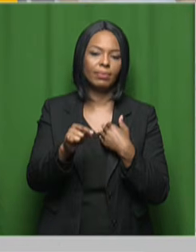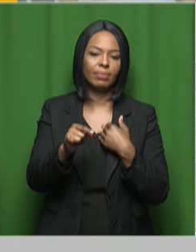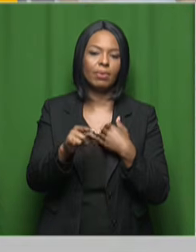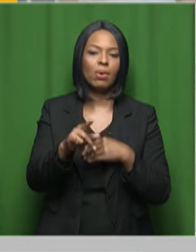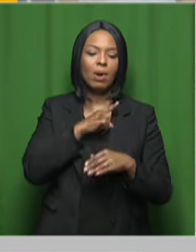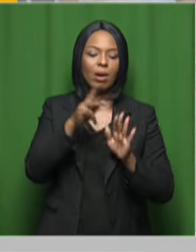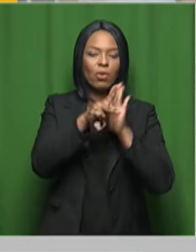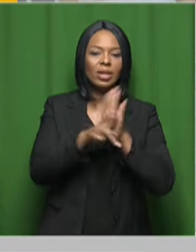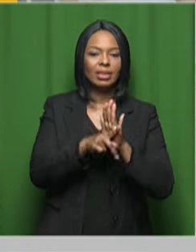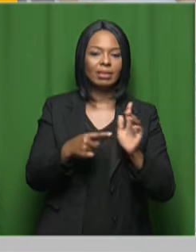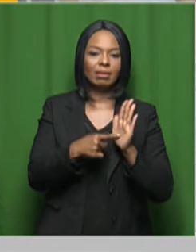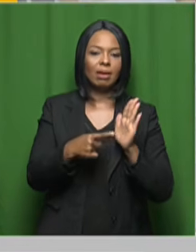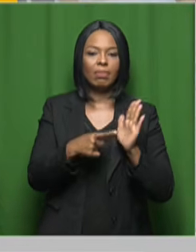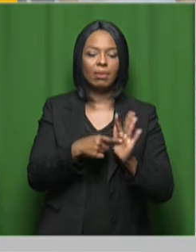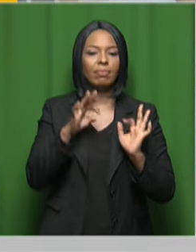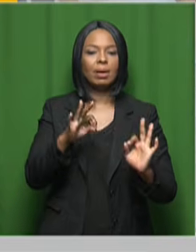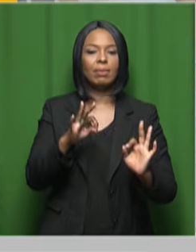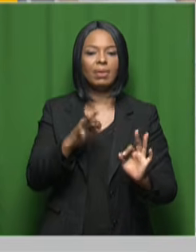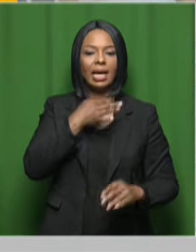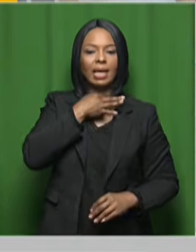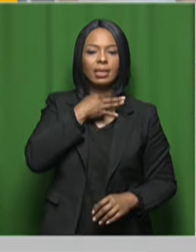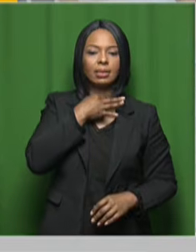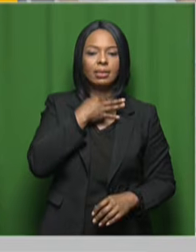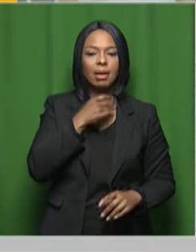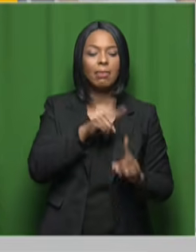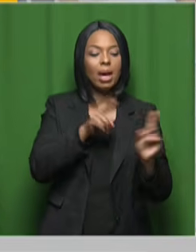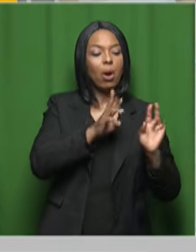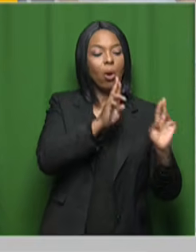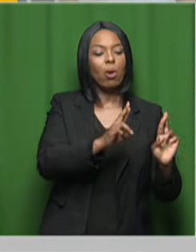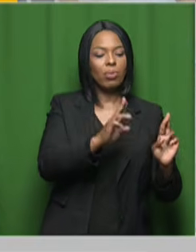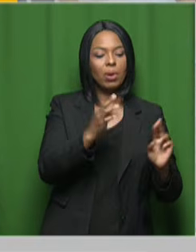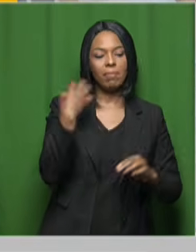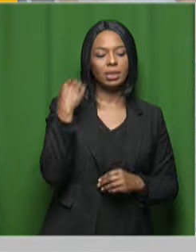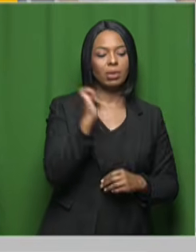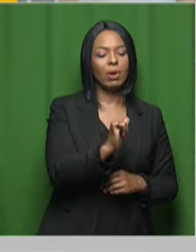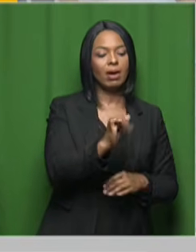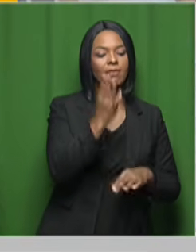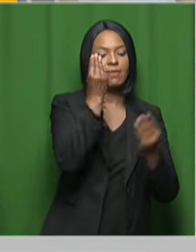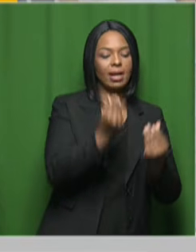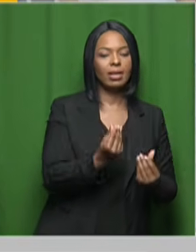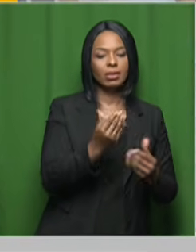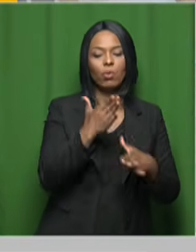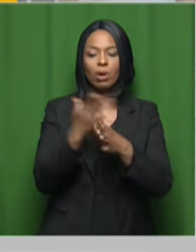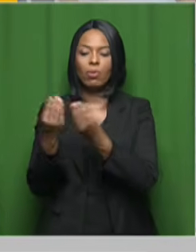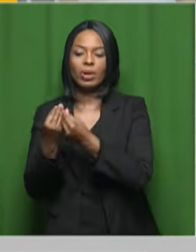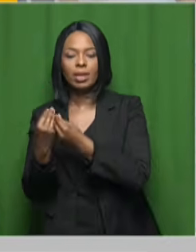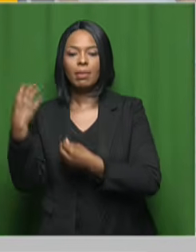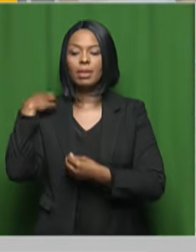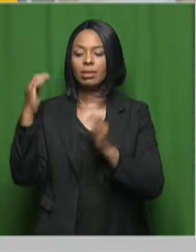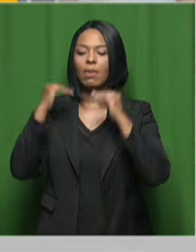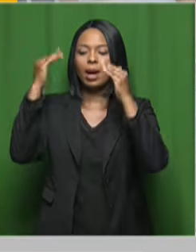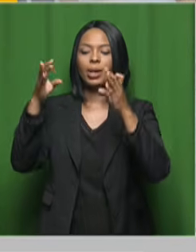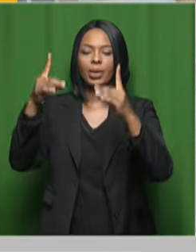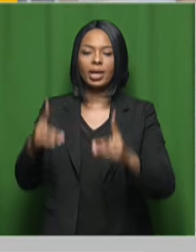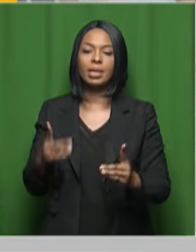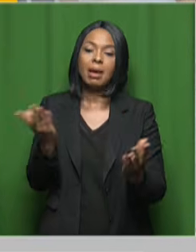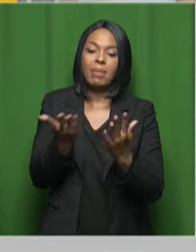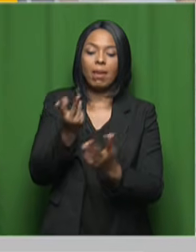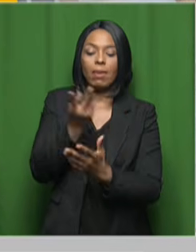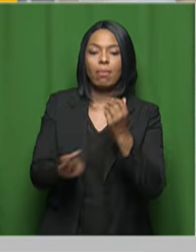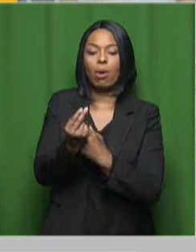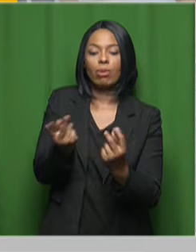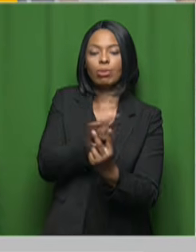that through the Minister of Finance, working with the Minister of Higher Education and Training, probably there would be an introduction